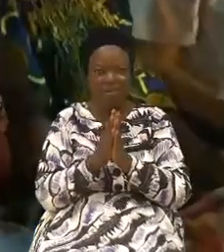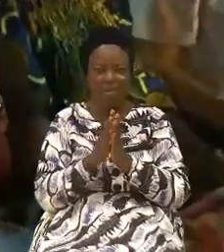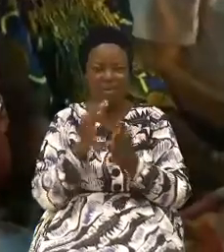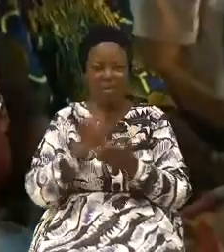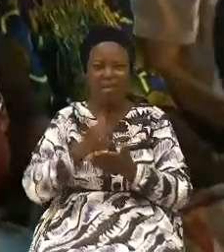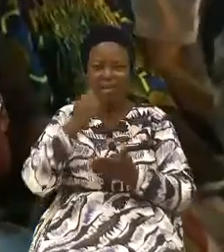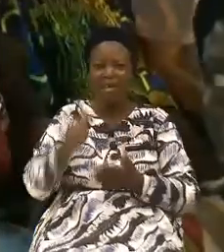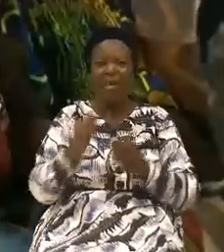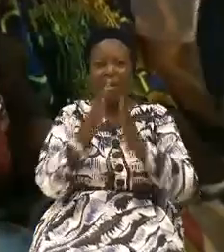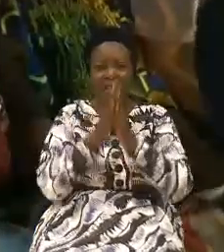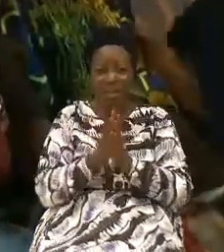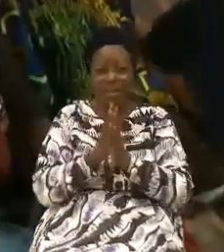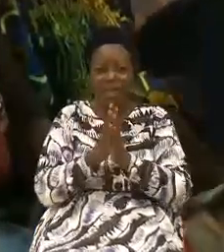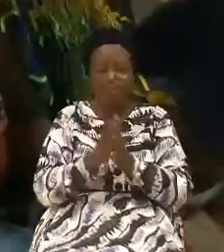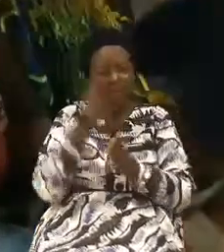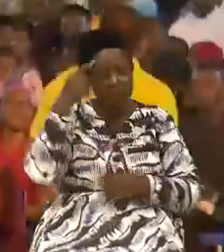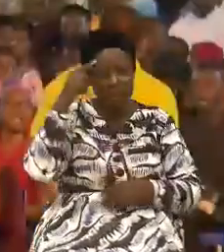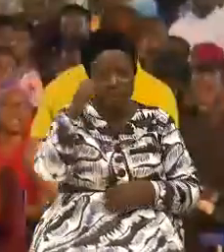amen for you.